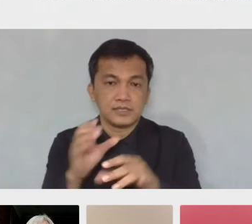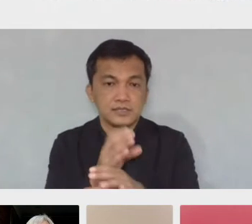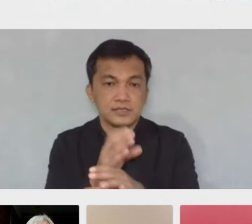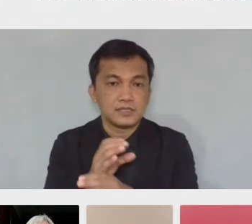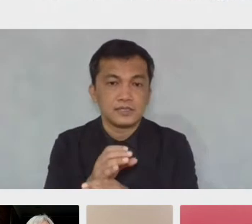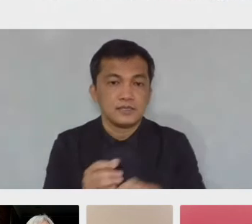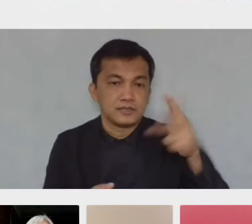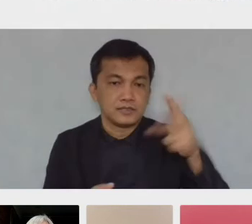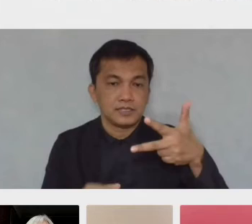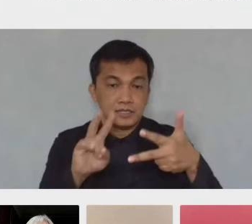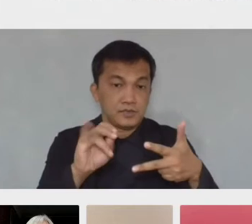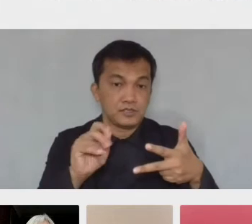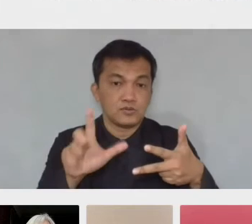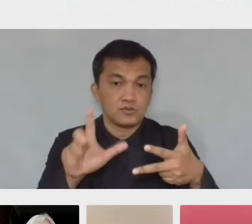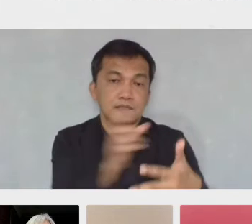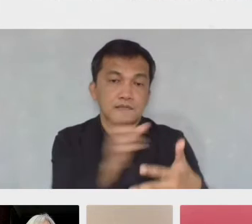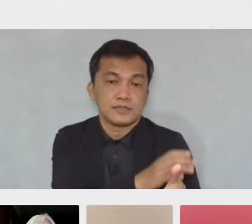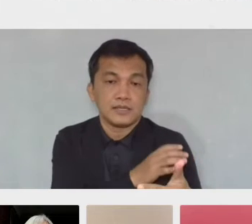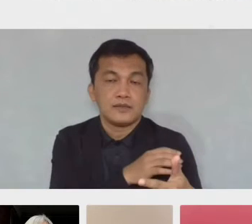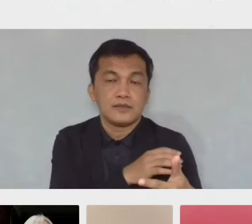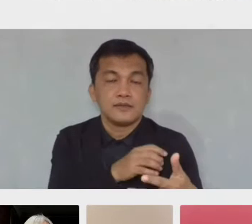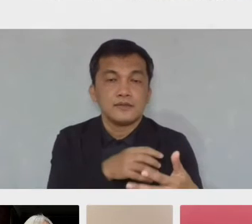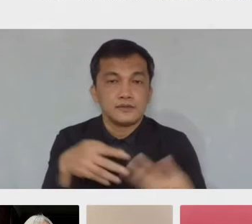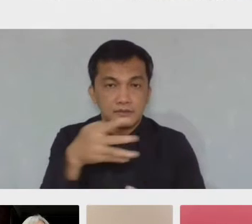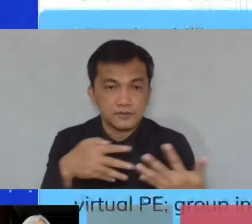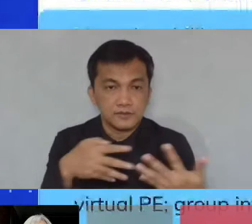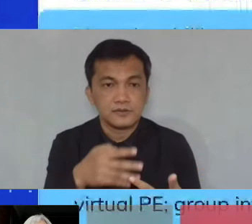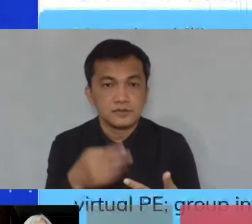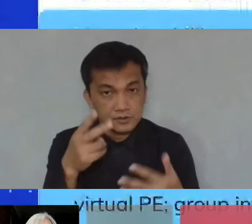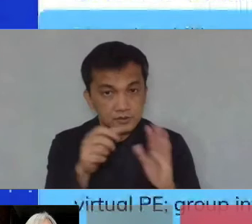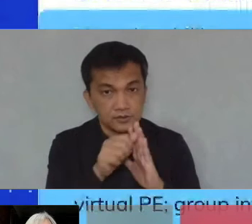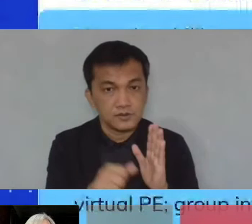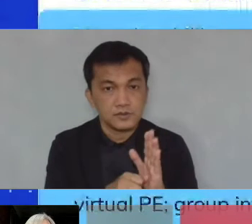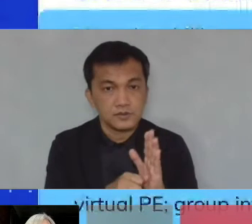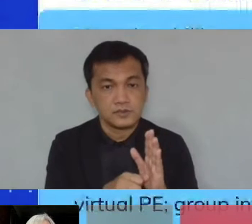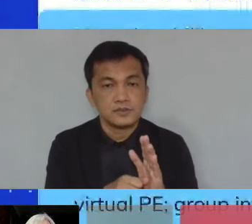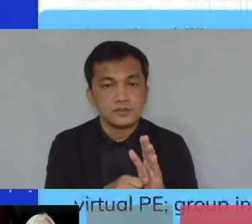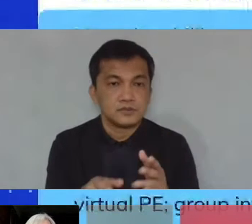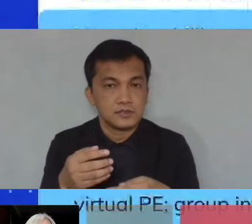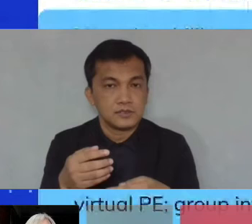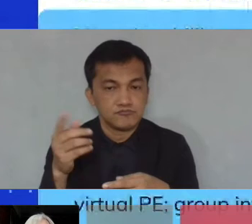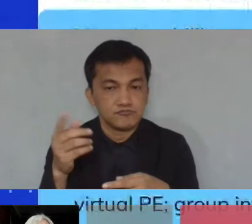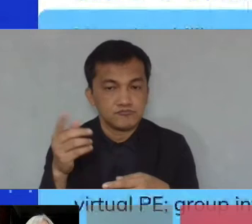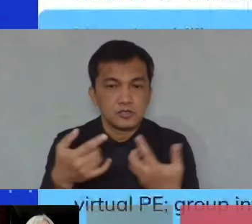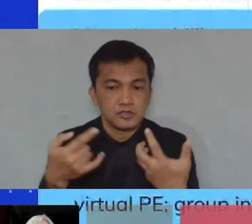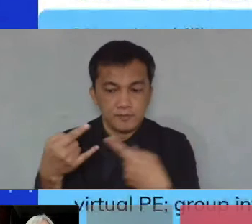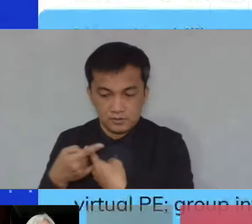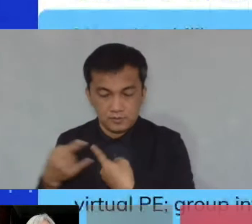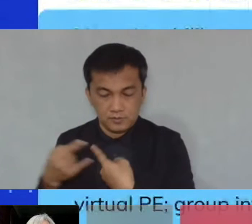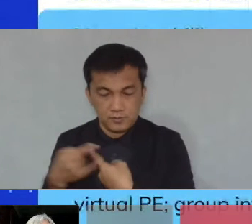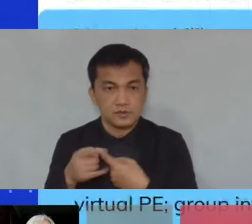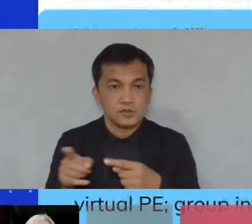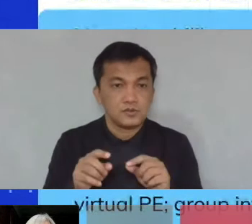3, virtual clinical interactions. And if you go to the article, he's subdivided that even more. What are the things